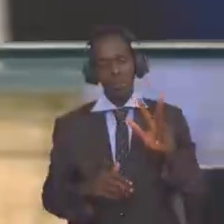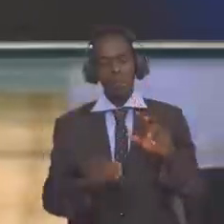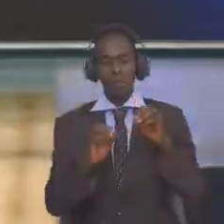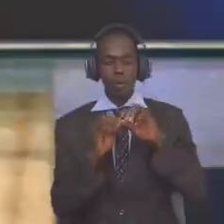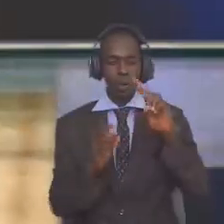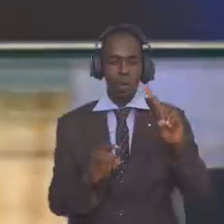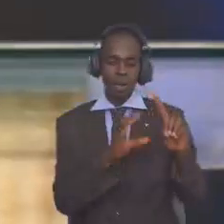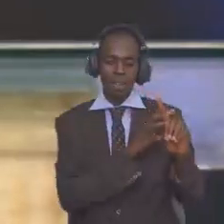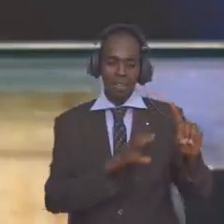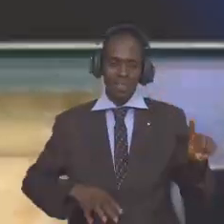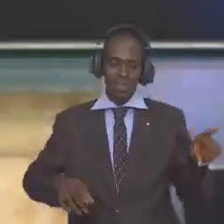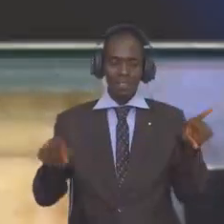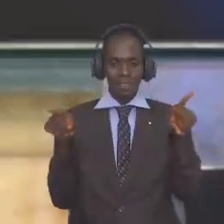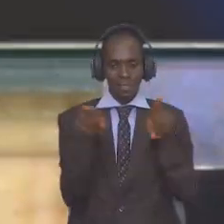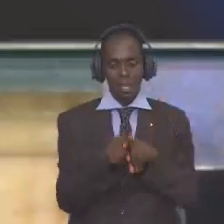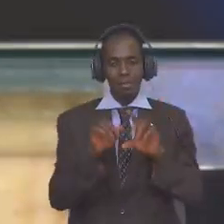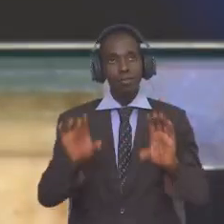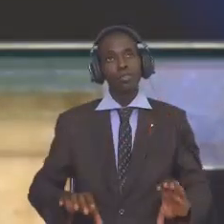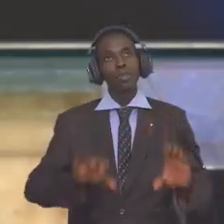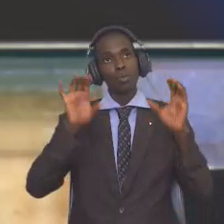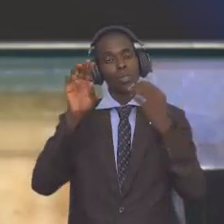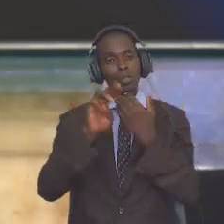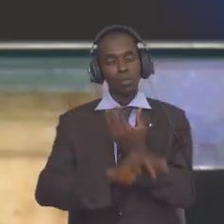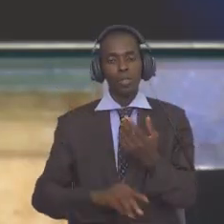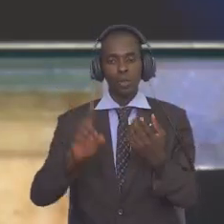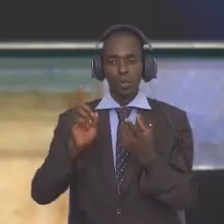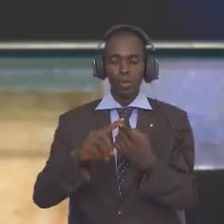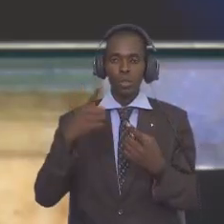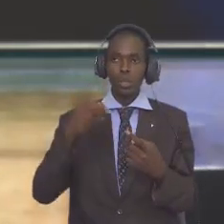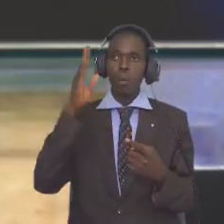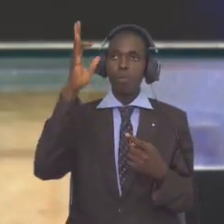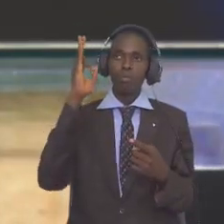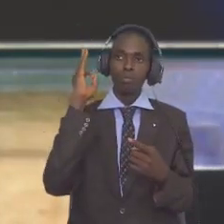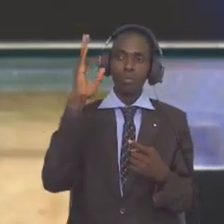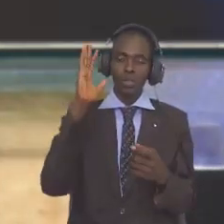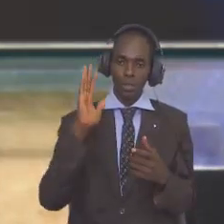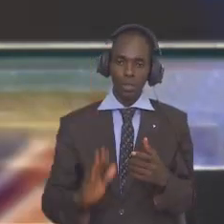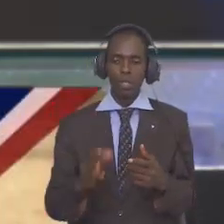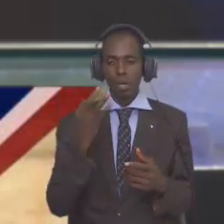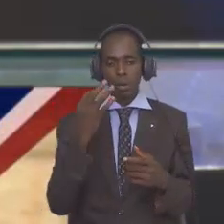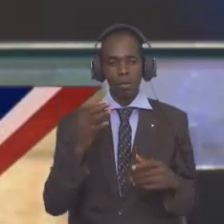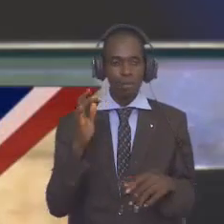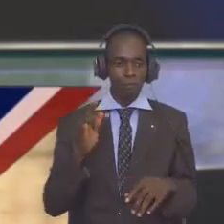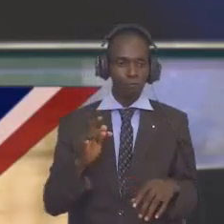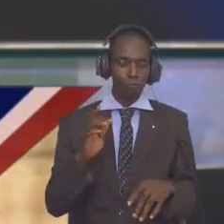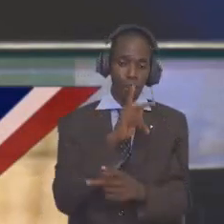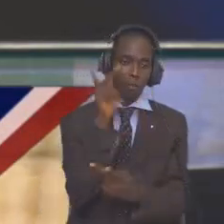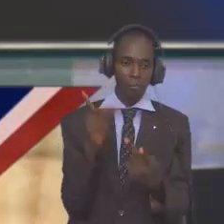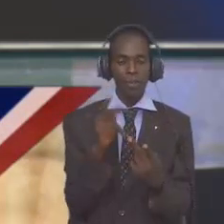to the preacher's perfection. Christ-like commitment to the preacher's perfection. Number